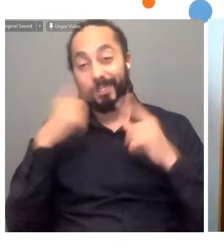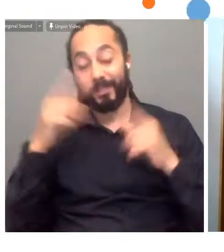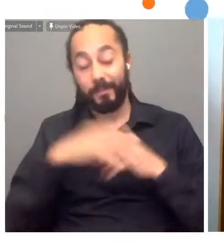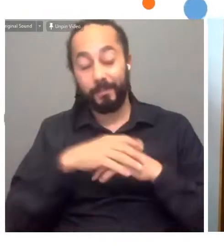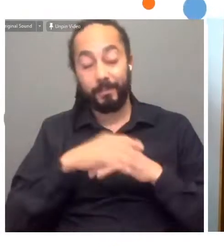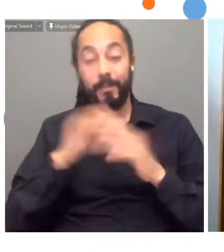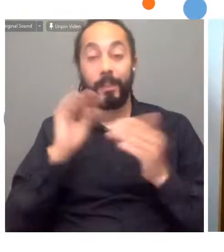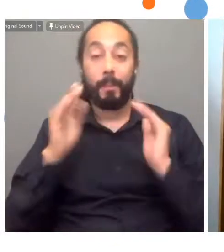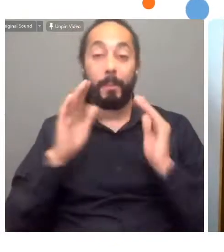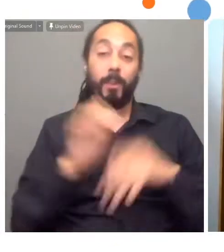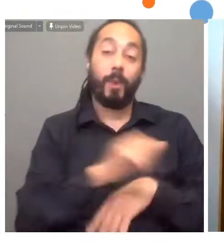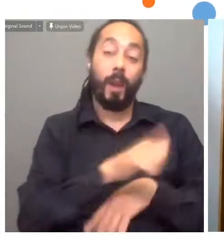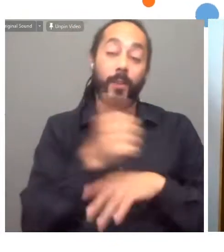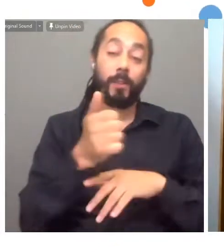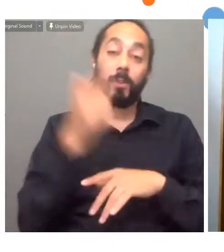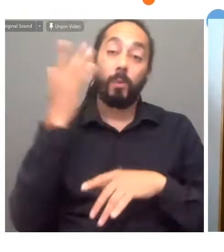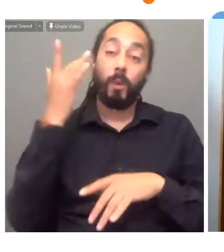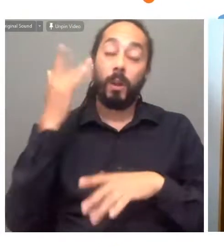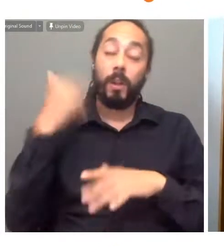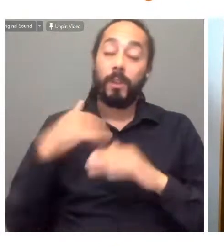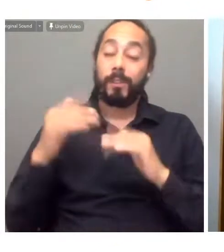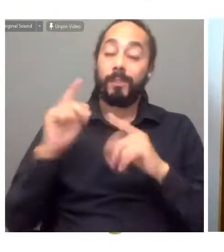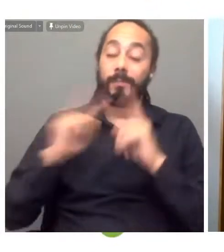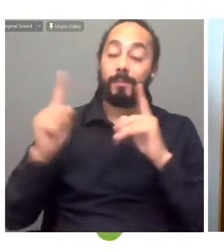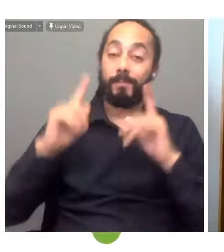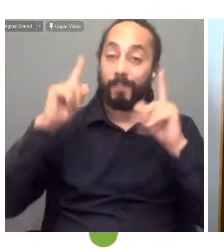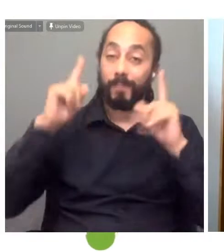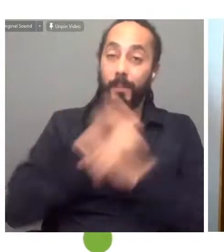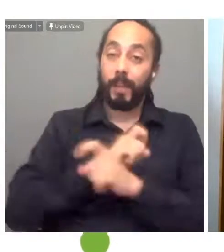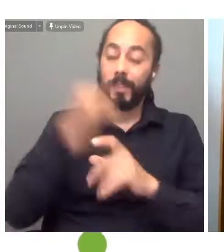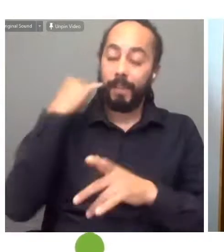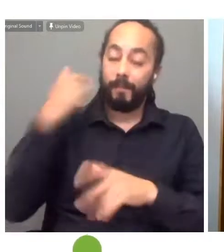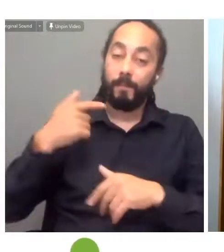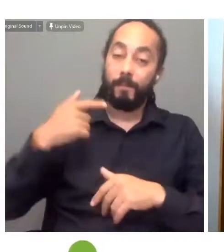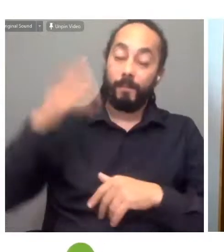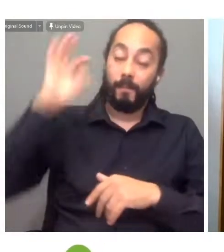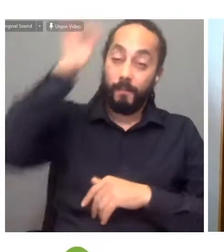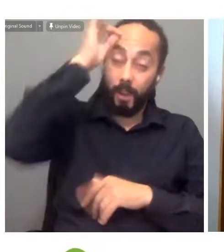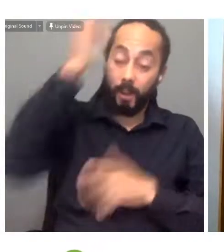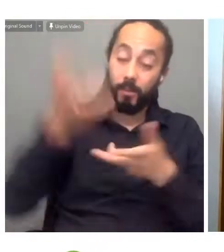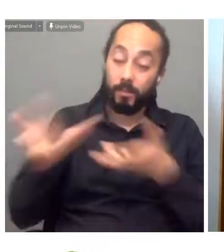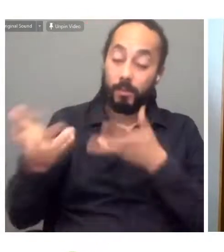of that level of complex complexity. So